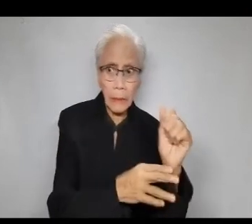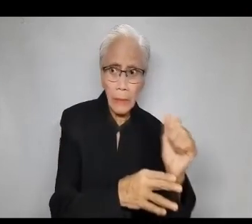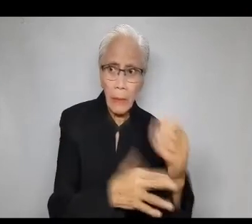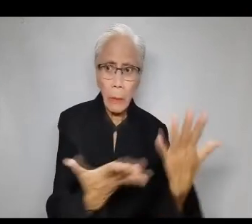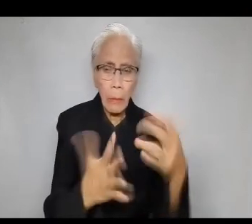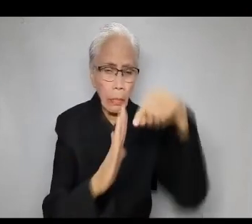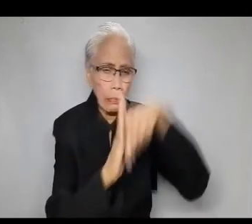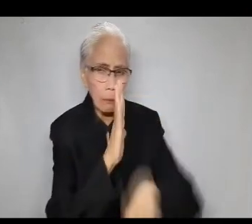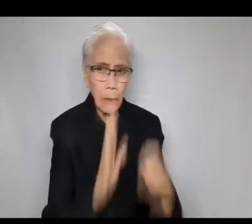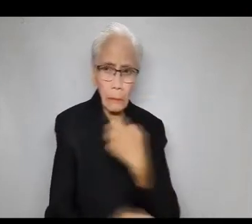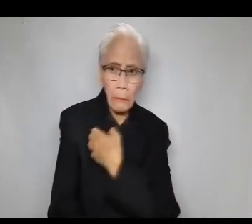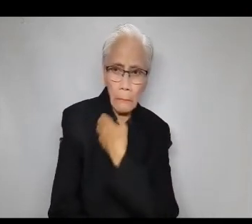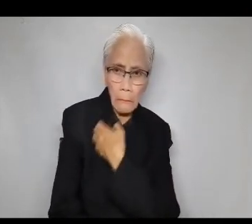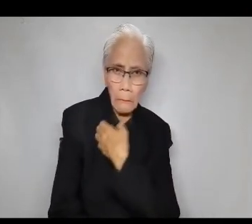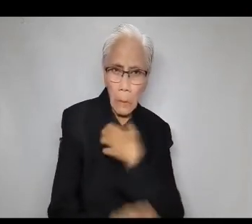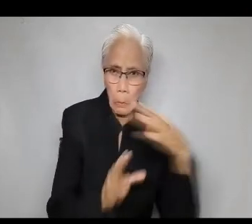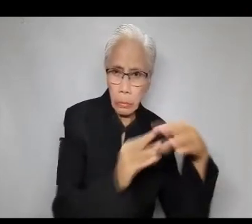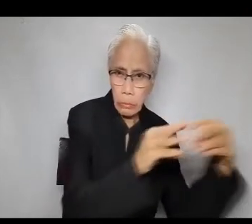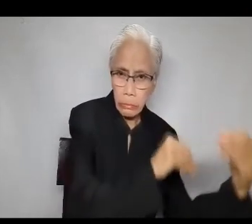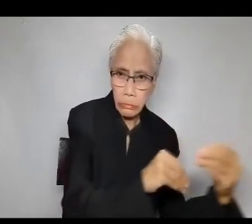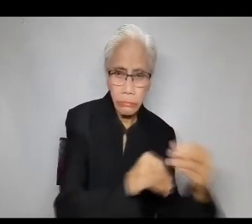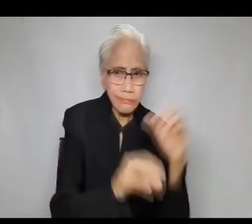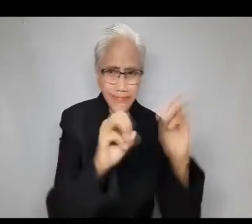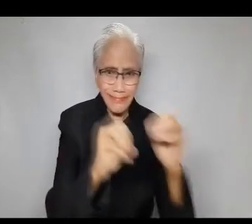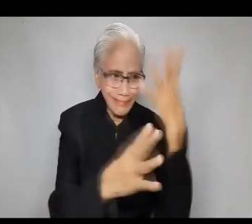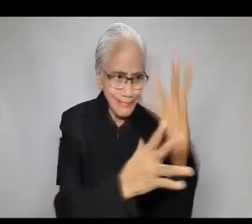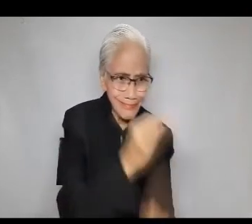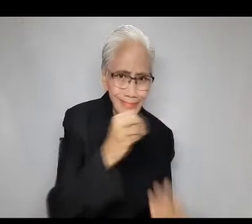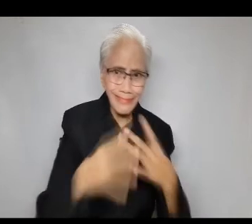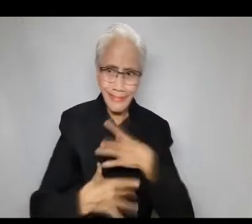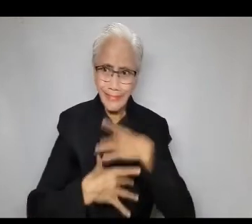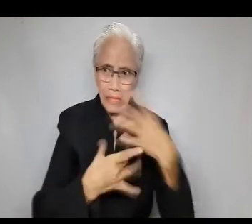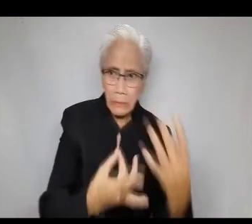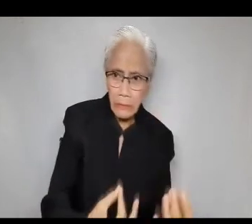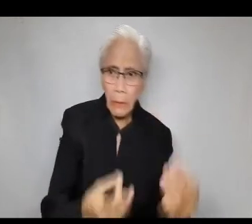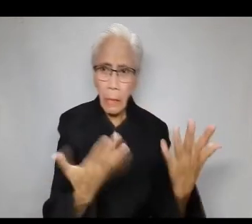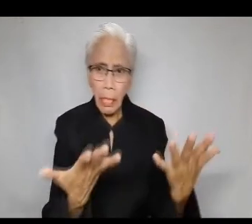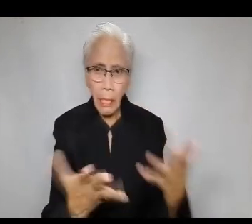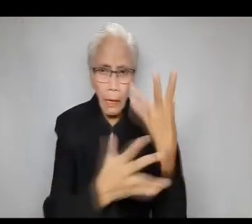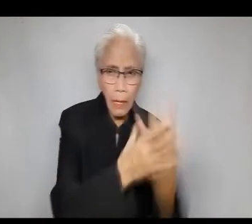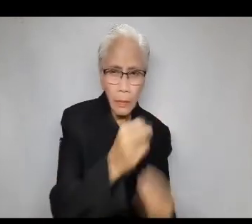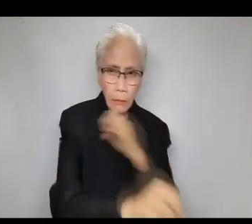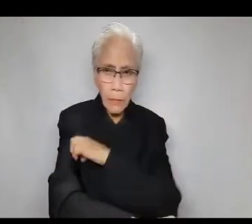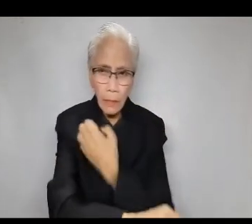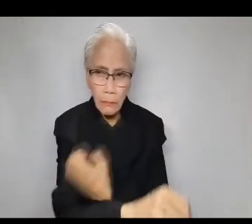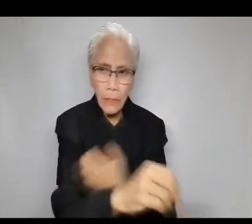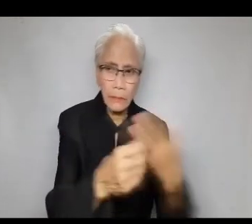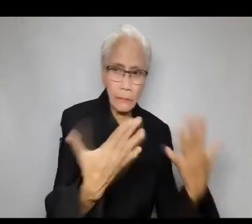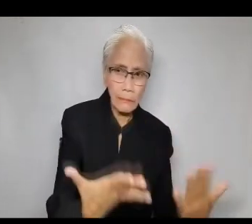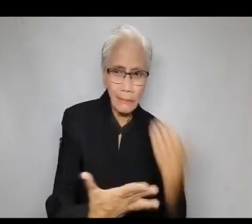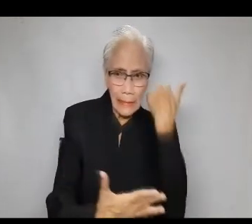abulia include deeper emotional withdrawal, disinterest in eating or washing, loss of effort and initiative, and lack